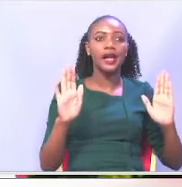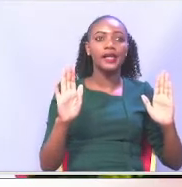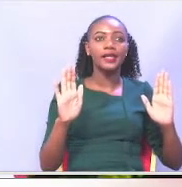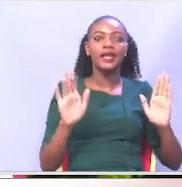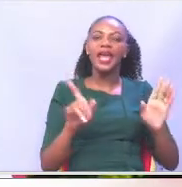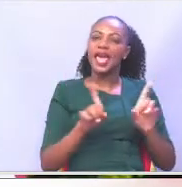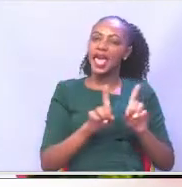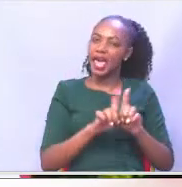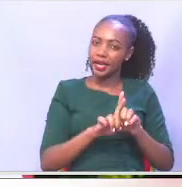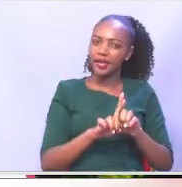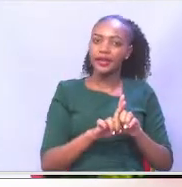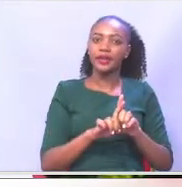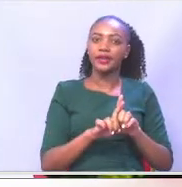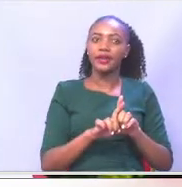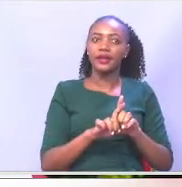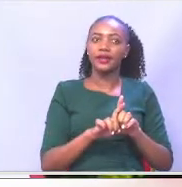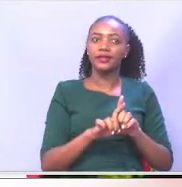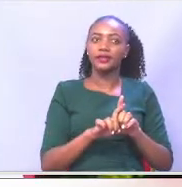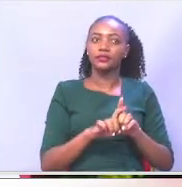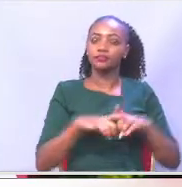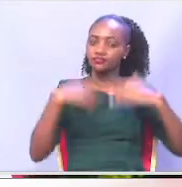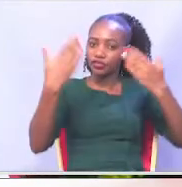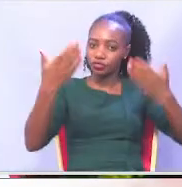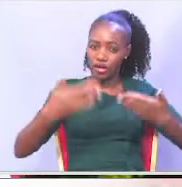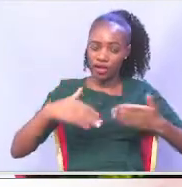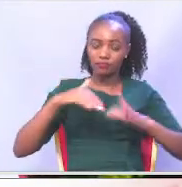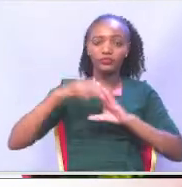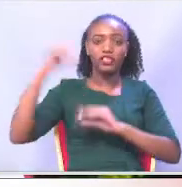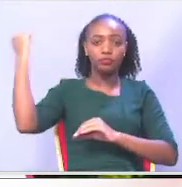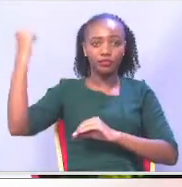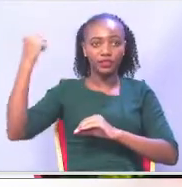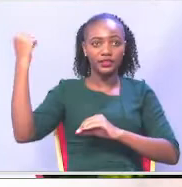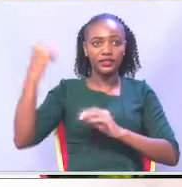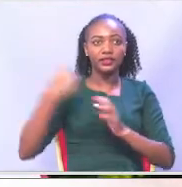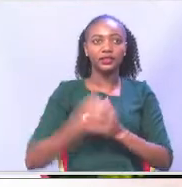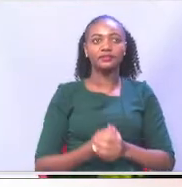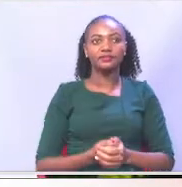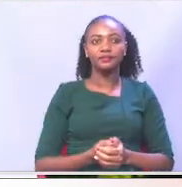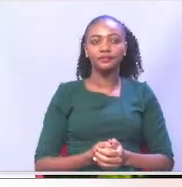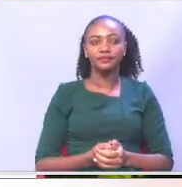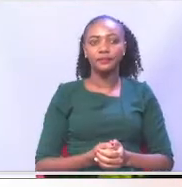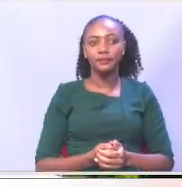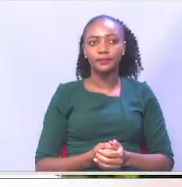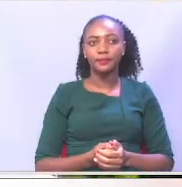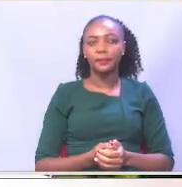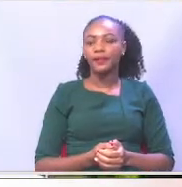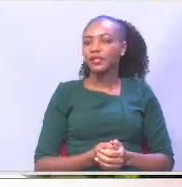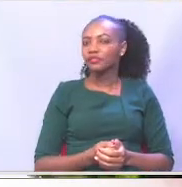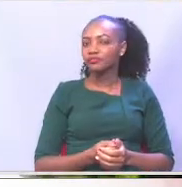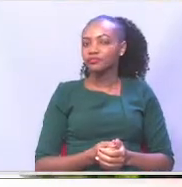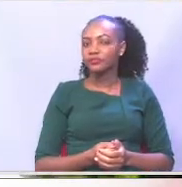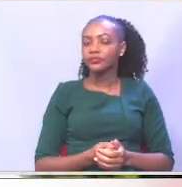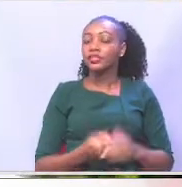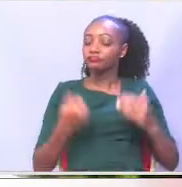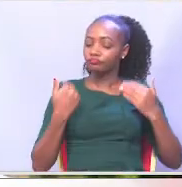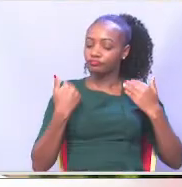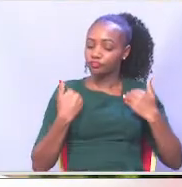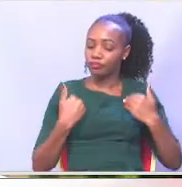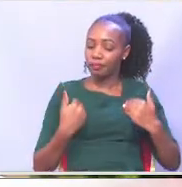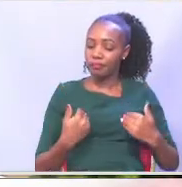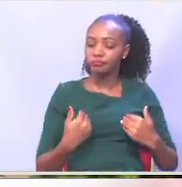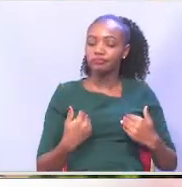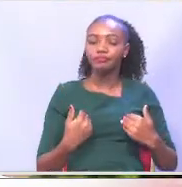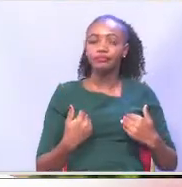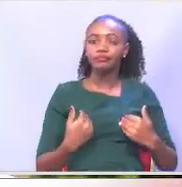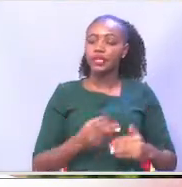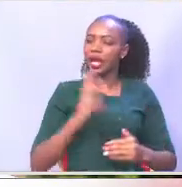And I welcome him to the field of politics. I do not wish him to succeed. I will